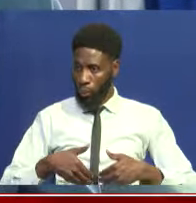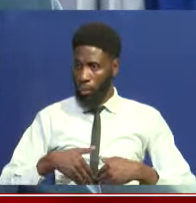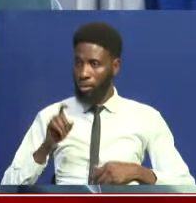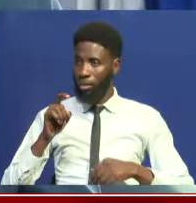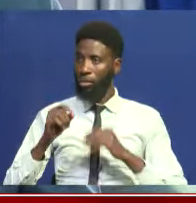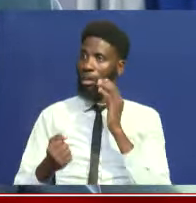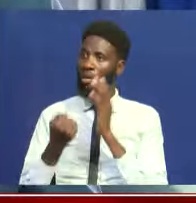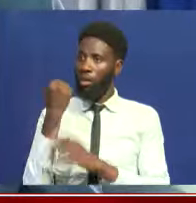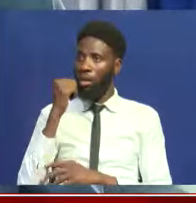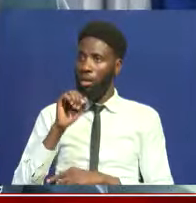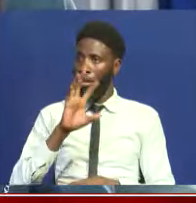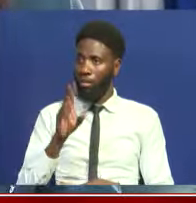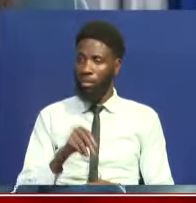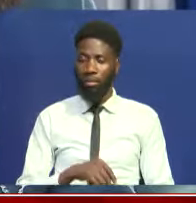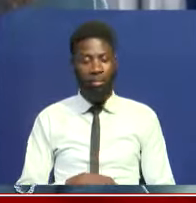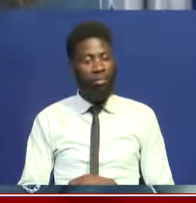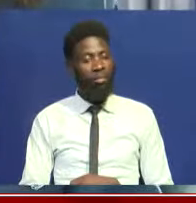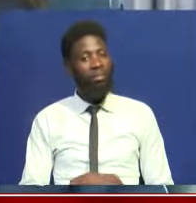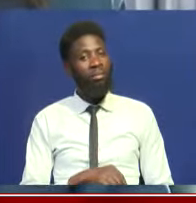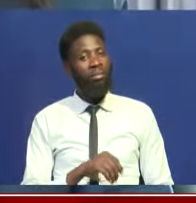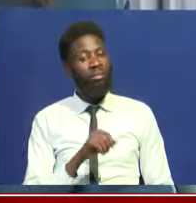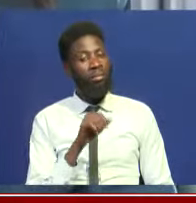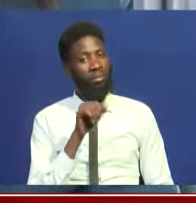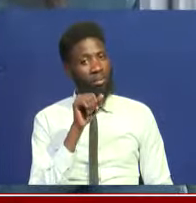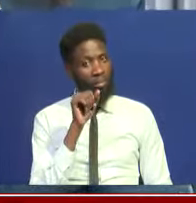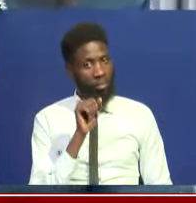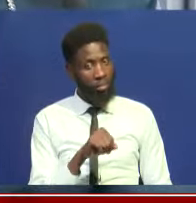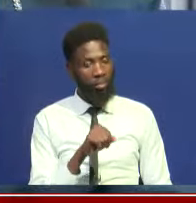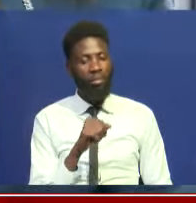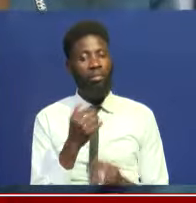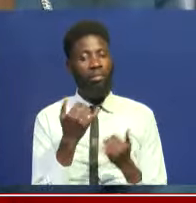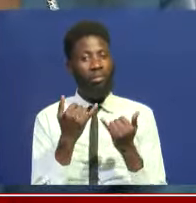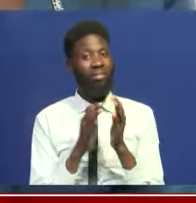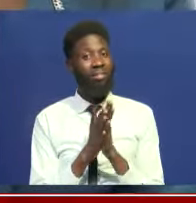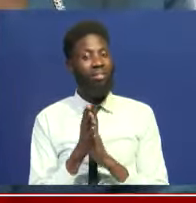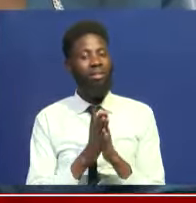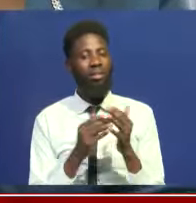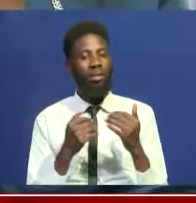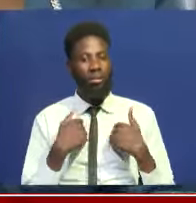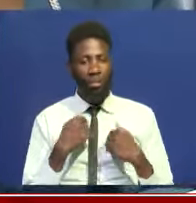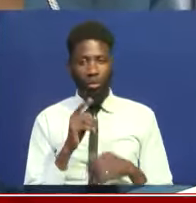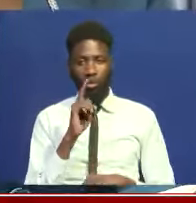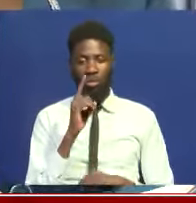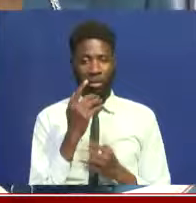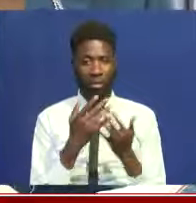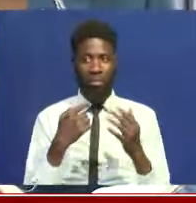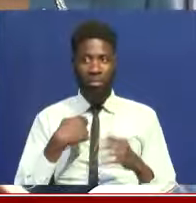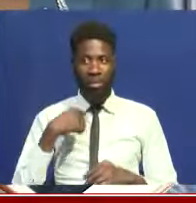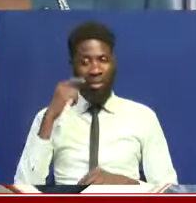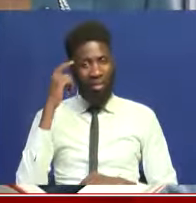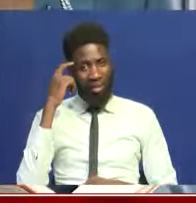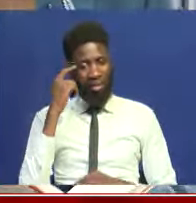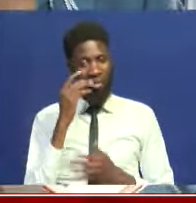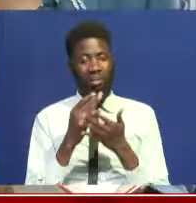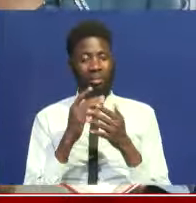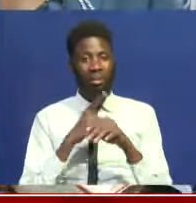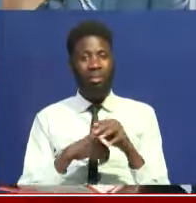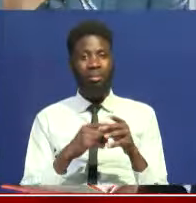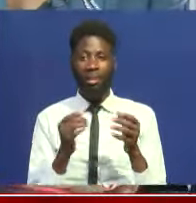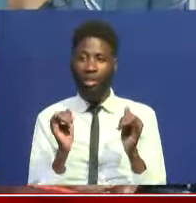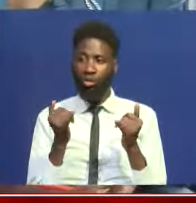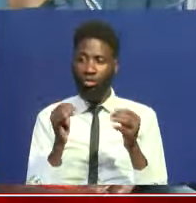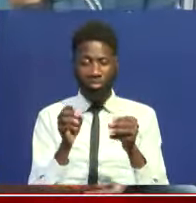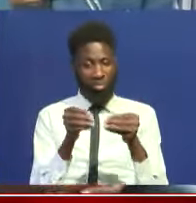up in Africa. Oh, yes. And there is an energy. You know, one thing I really think, you can get very depressed reading the